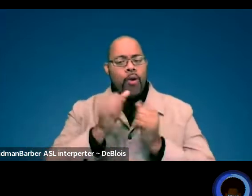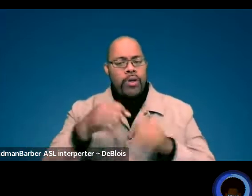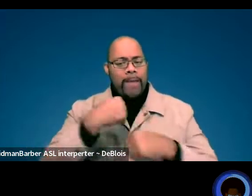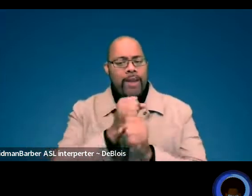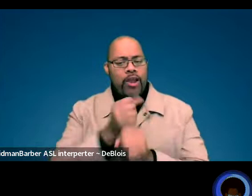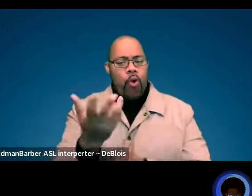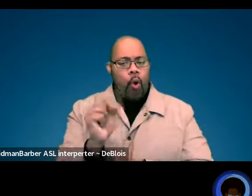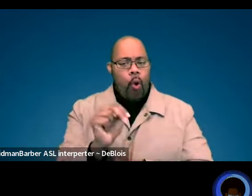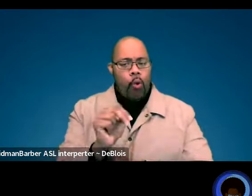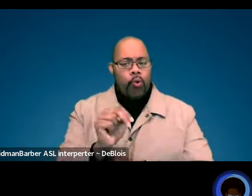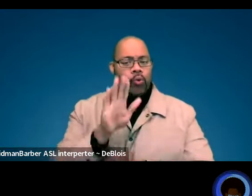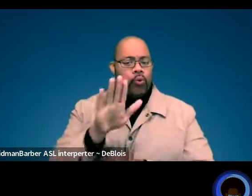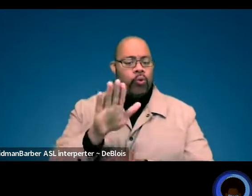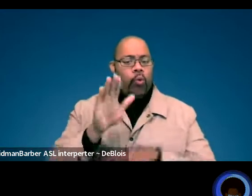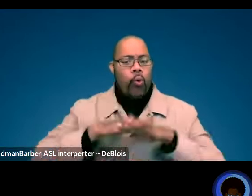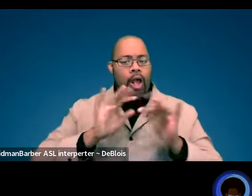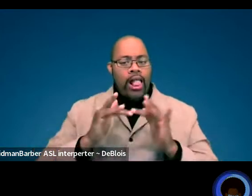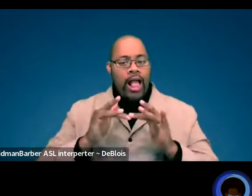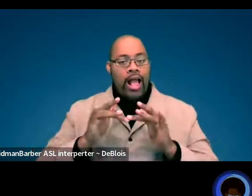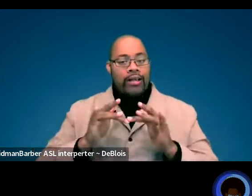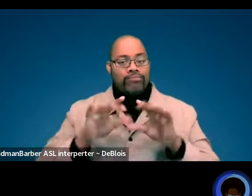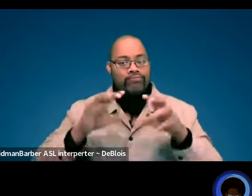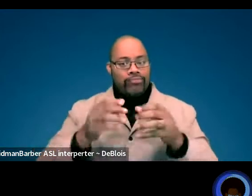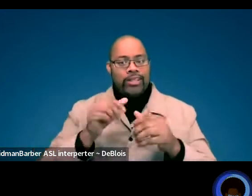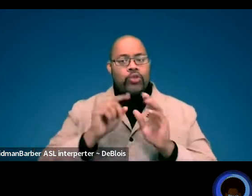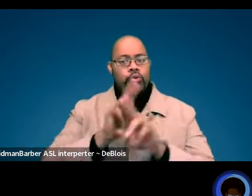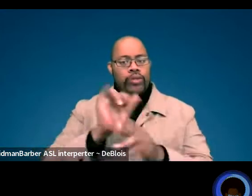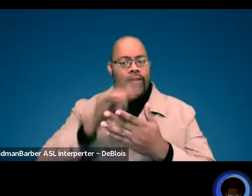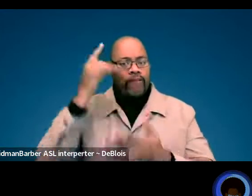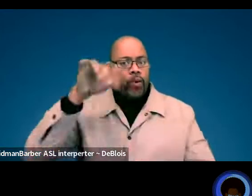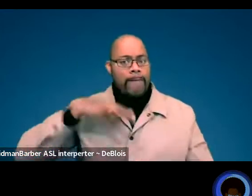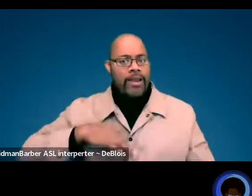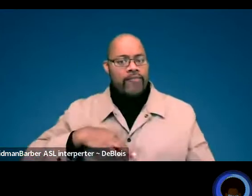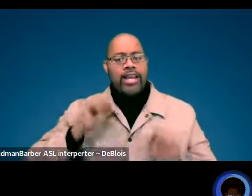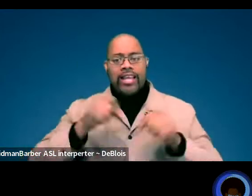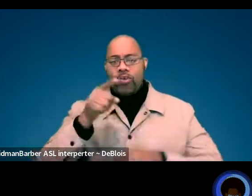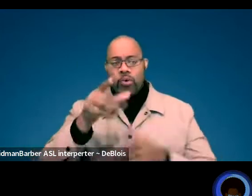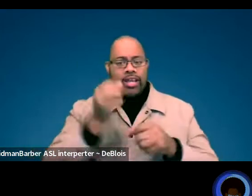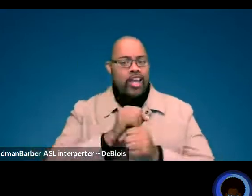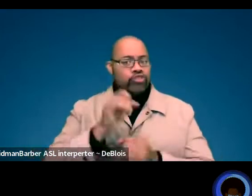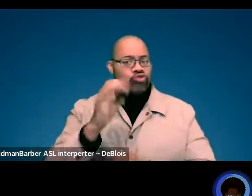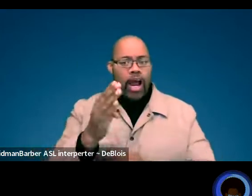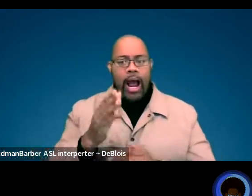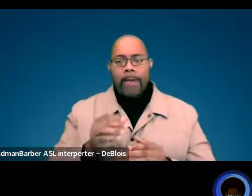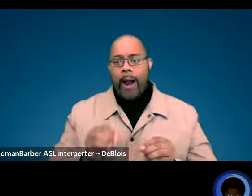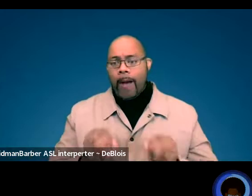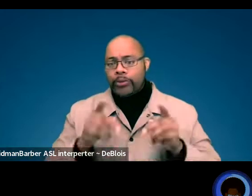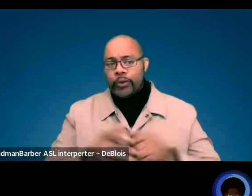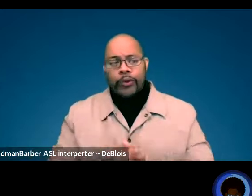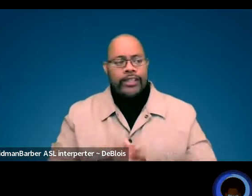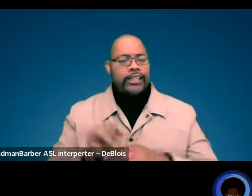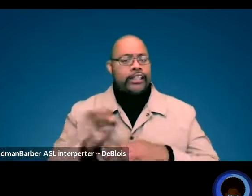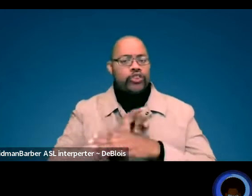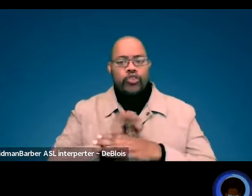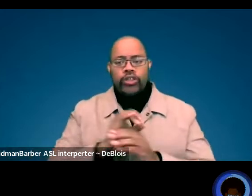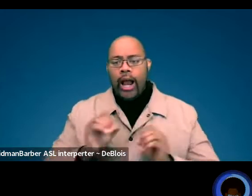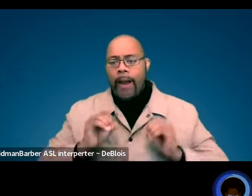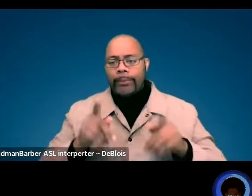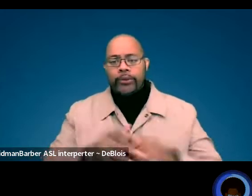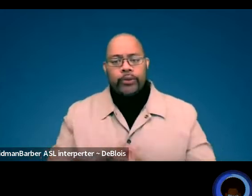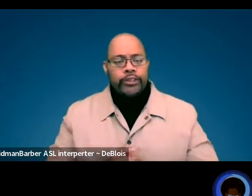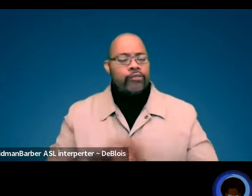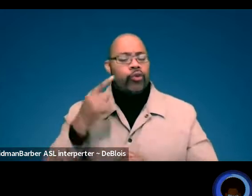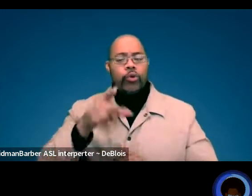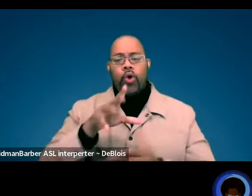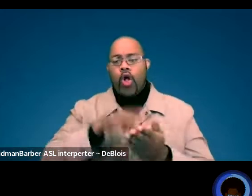create your own online presence and use it to your benefit. This could be for you to get job opportunities, internship opportunities, for you